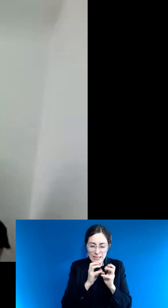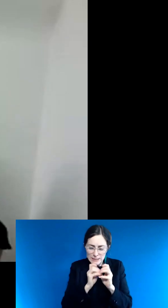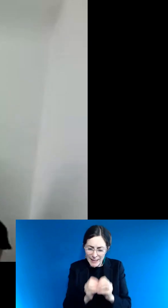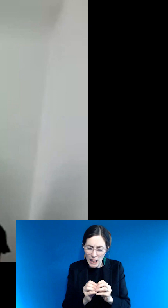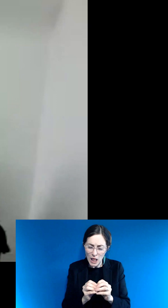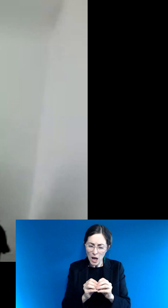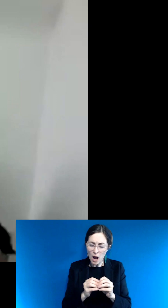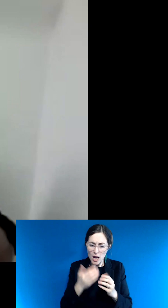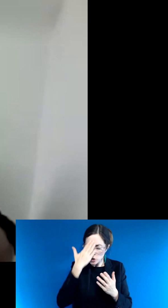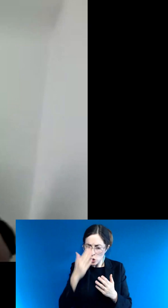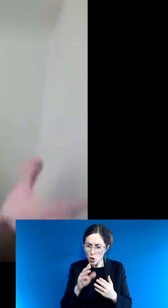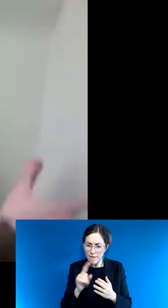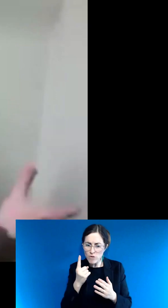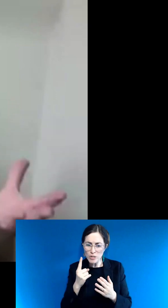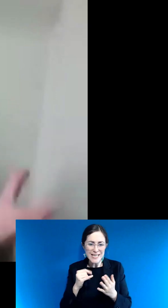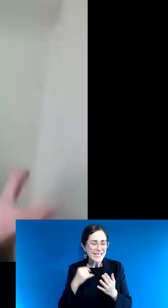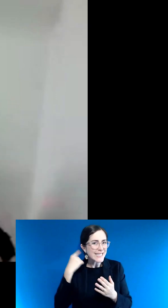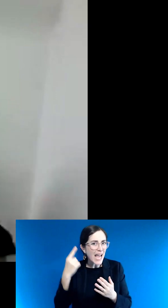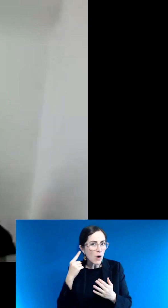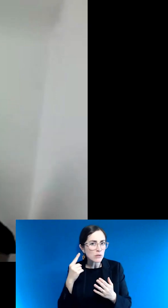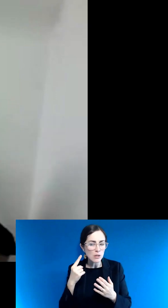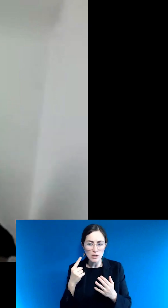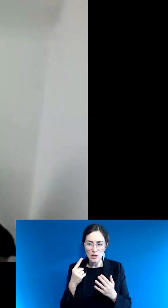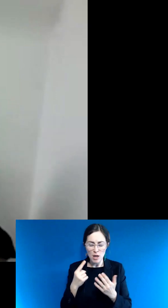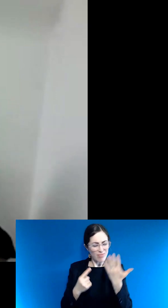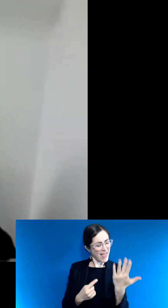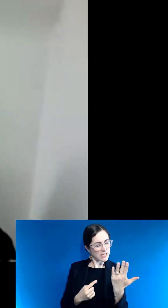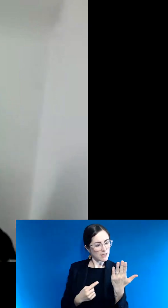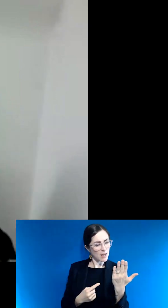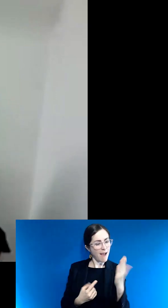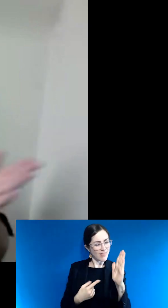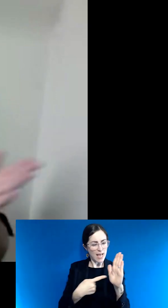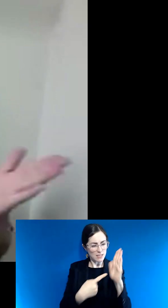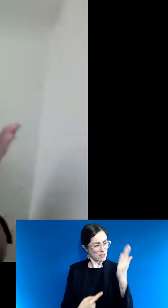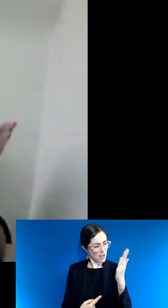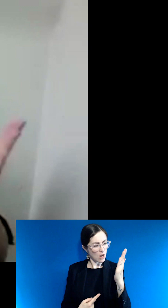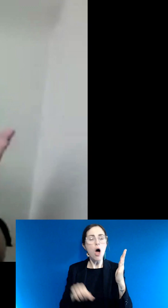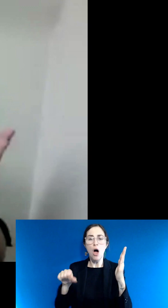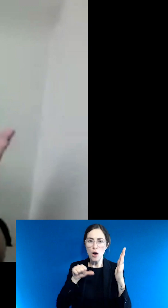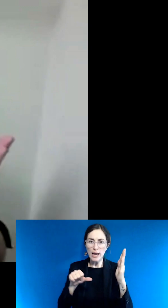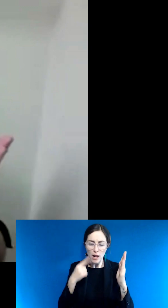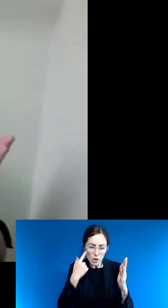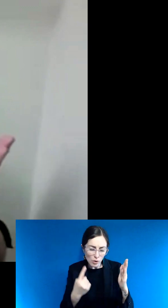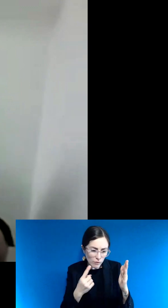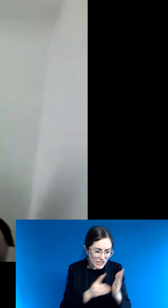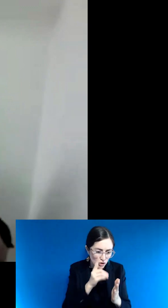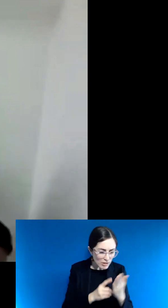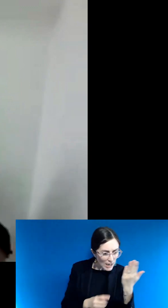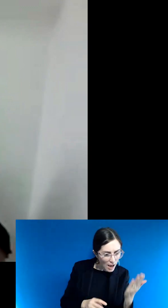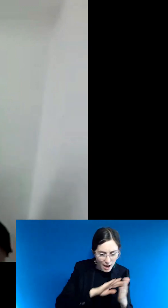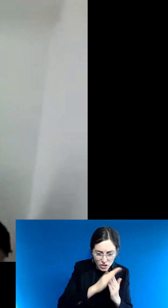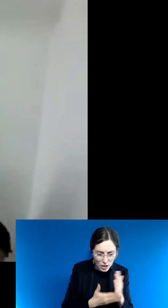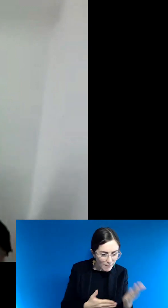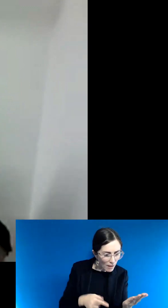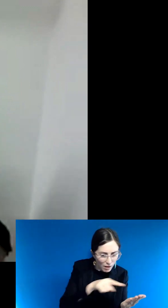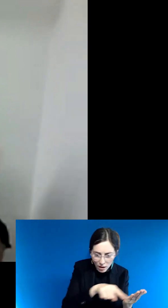word, they can't put the first sound. They don't know the first sound. They will put a symbol for the hand shape, and then they can go to a dictionary where the words are sorted by hand